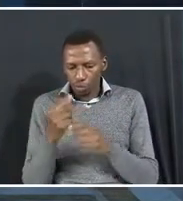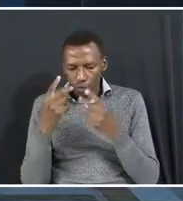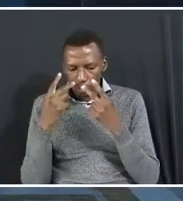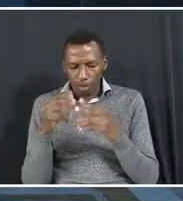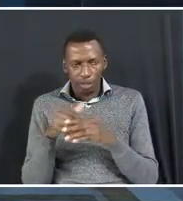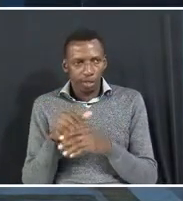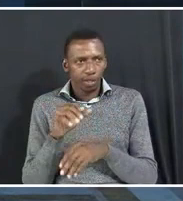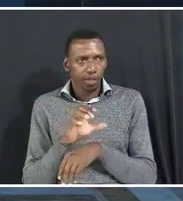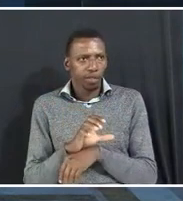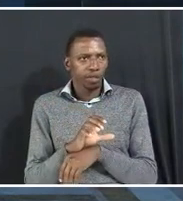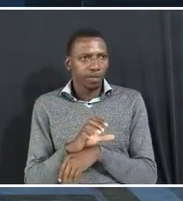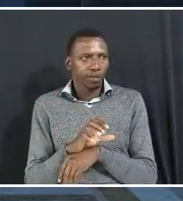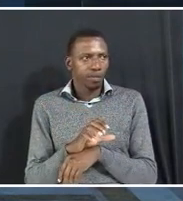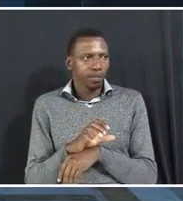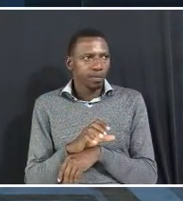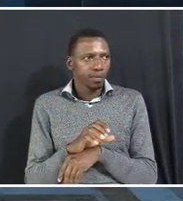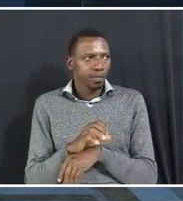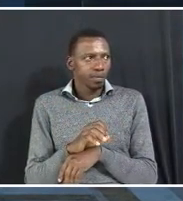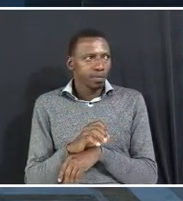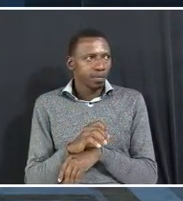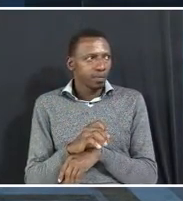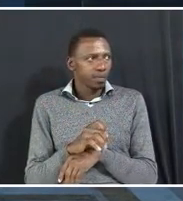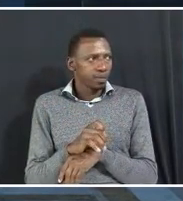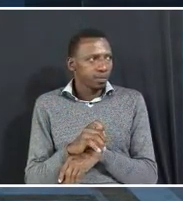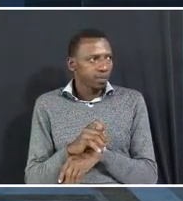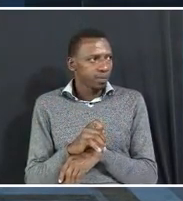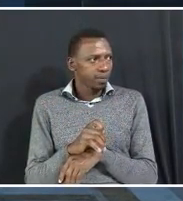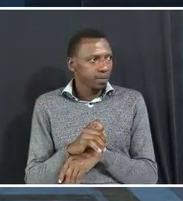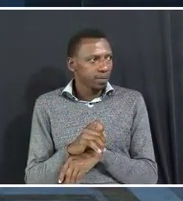Because at most, or in,